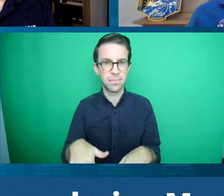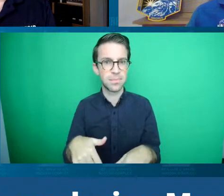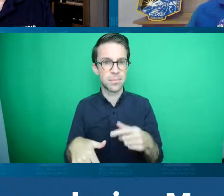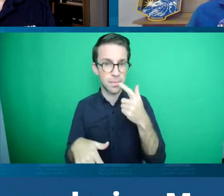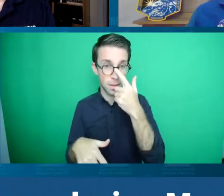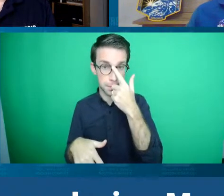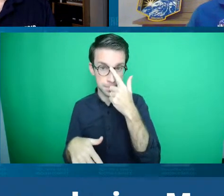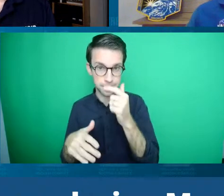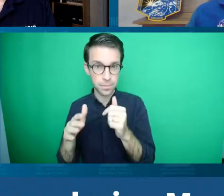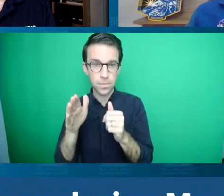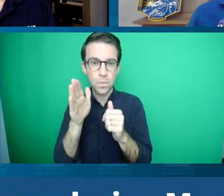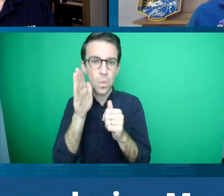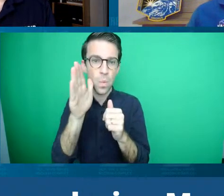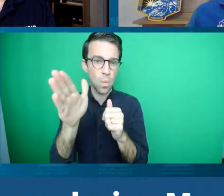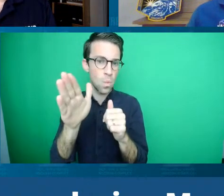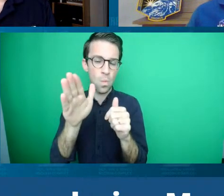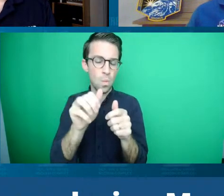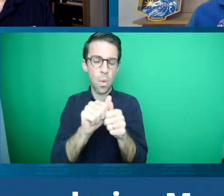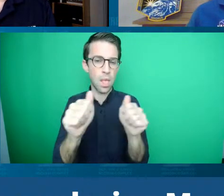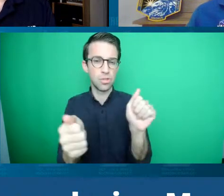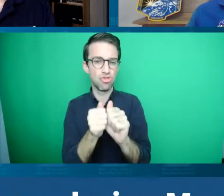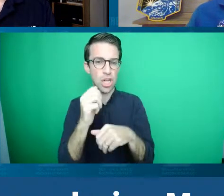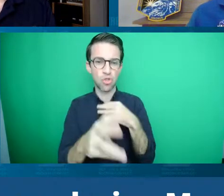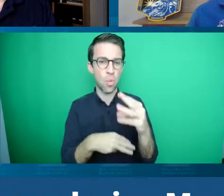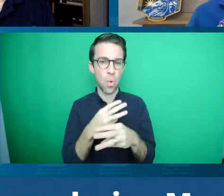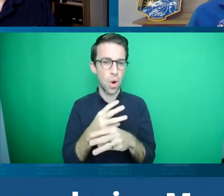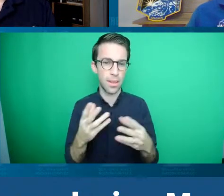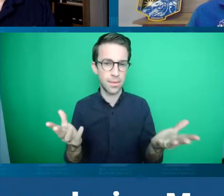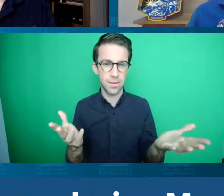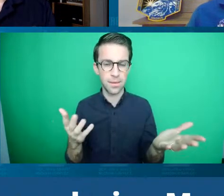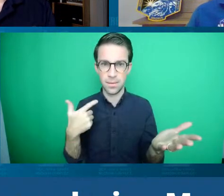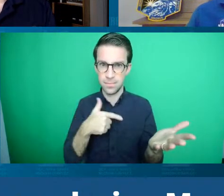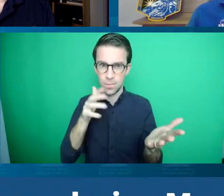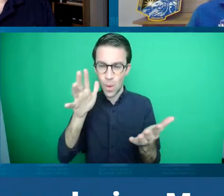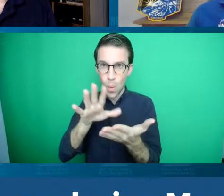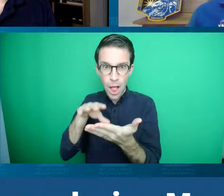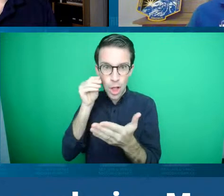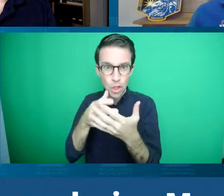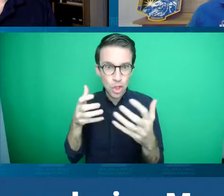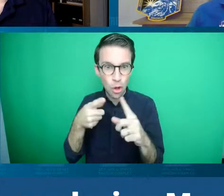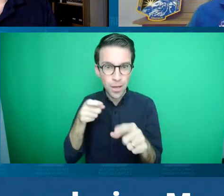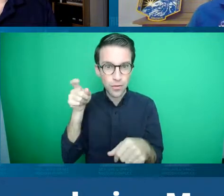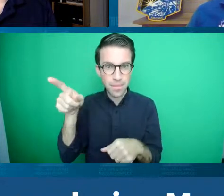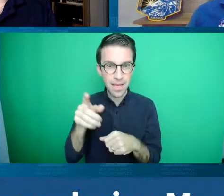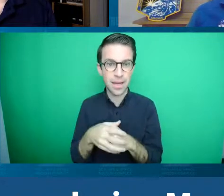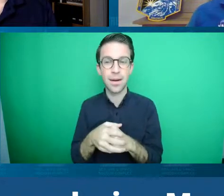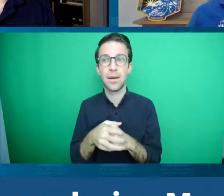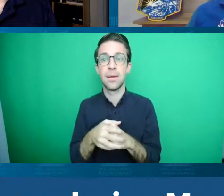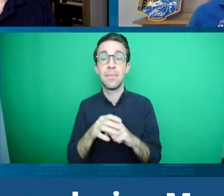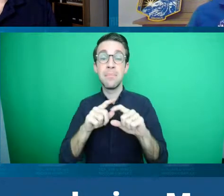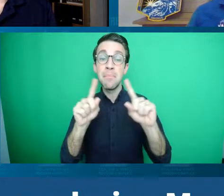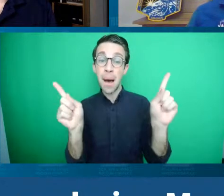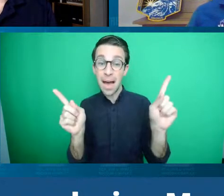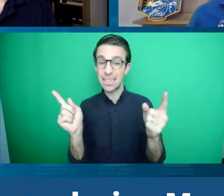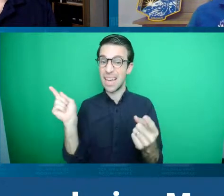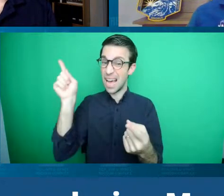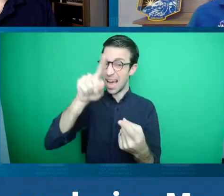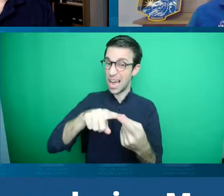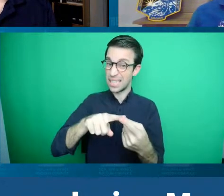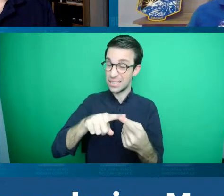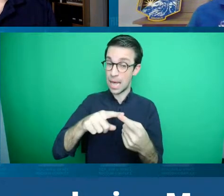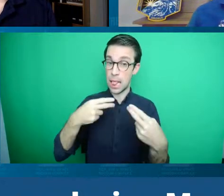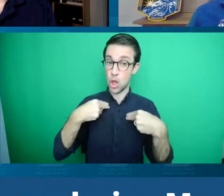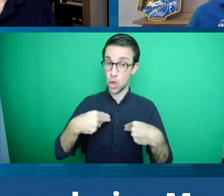it's going to be world changing, I think. I think we're going to learn an incredible amount. But until we get humans on the moon,